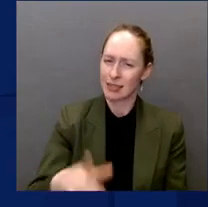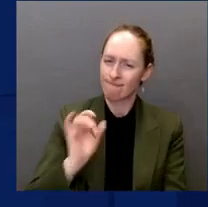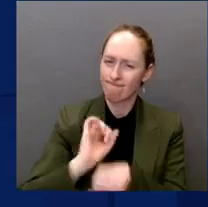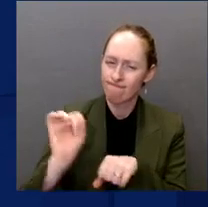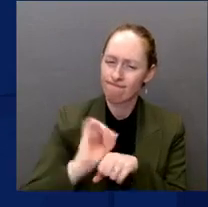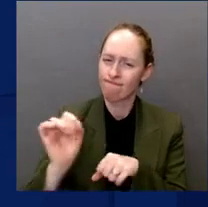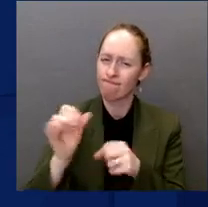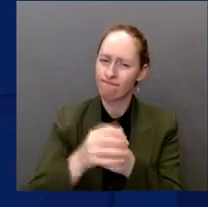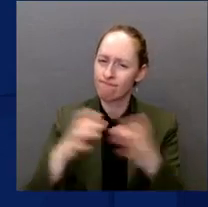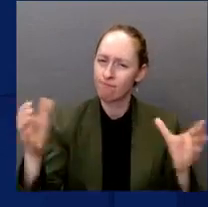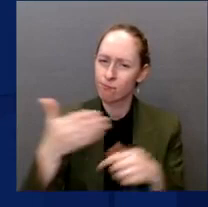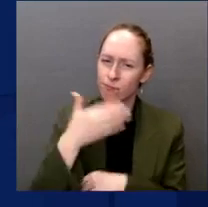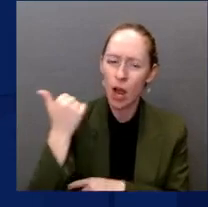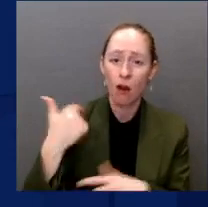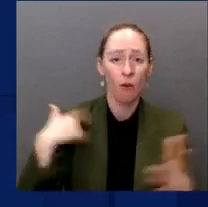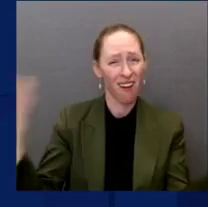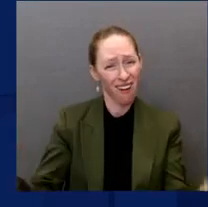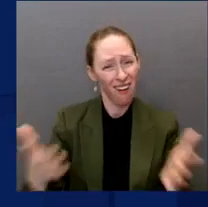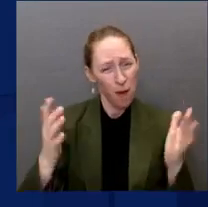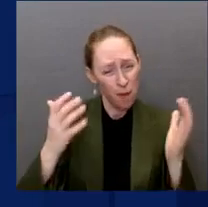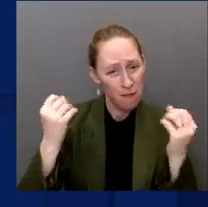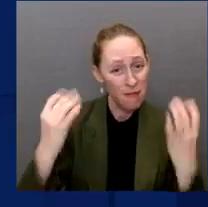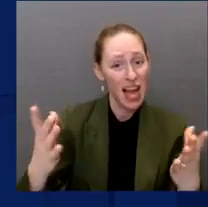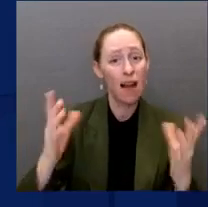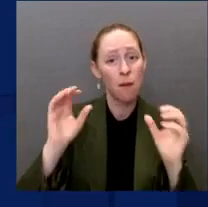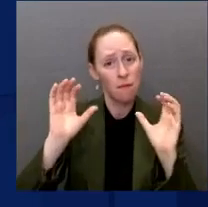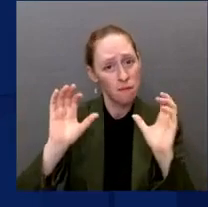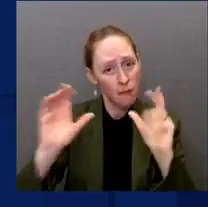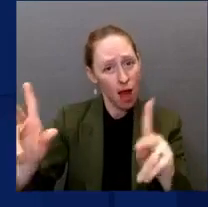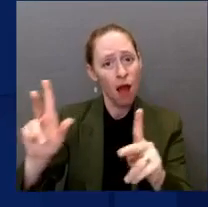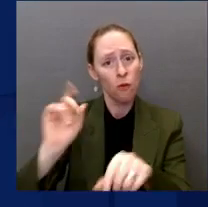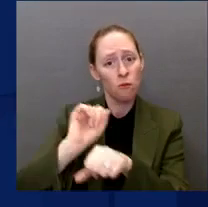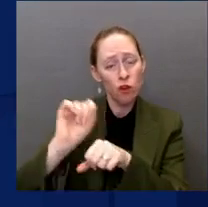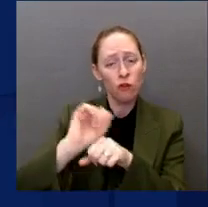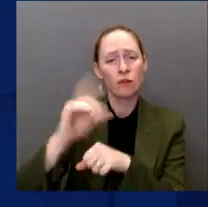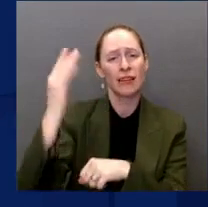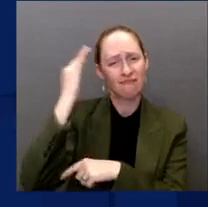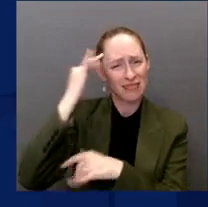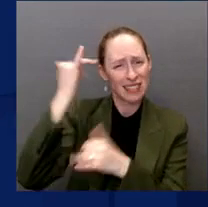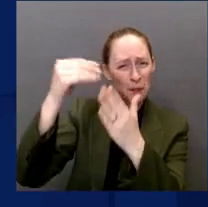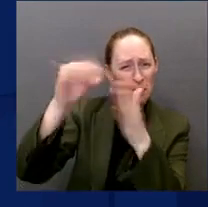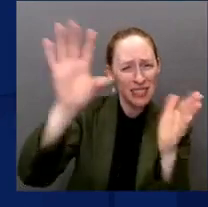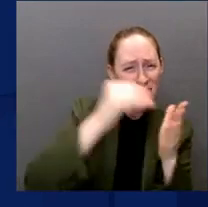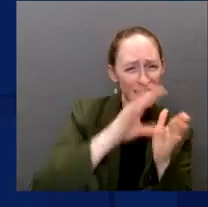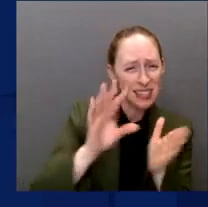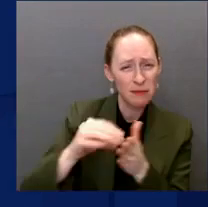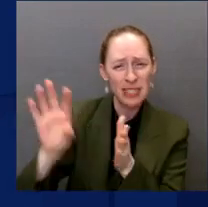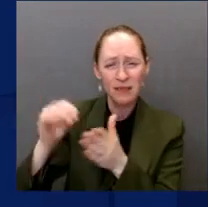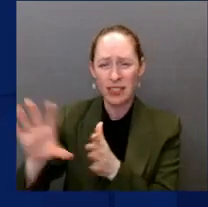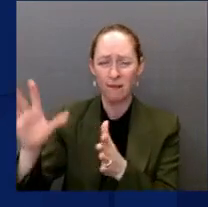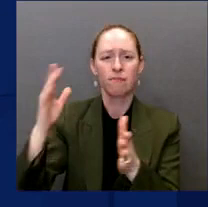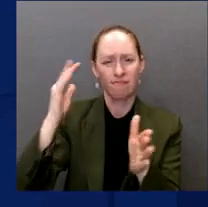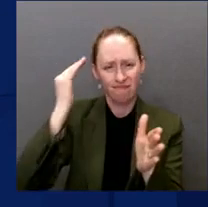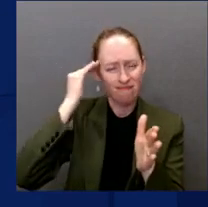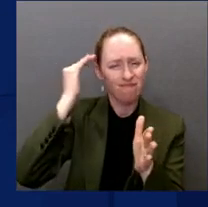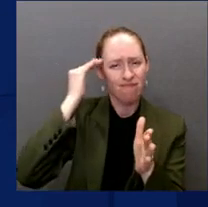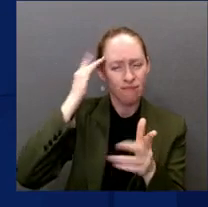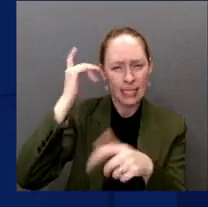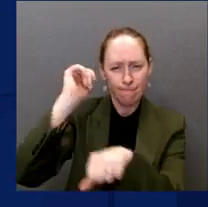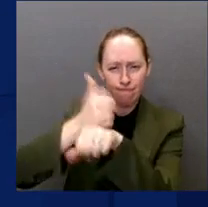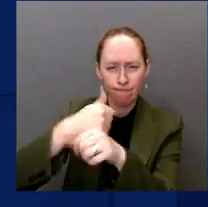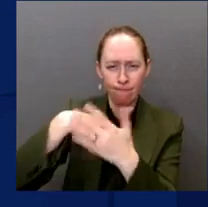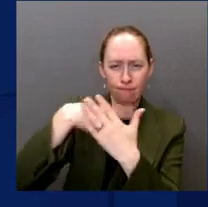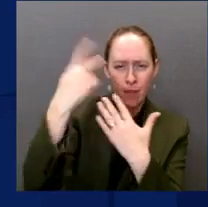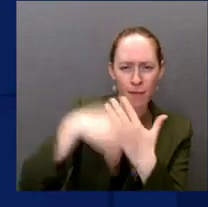seriously, enacting policies to bring down cost. But there's always significantly more we can do. That's why we're here today,